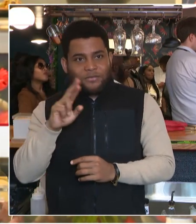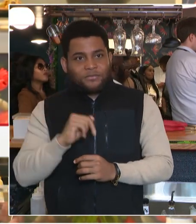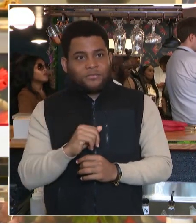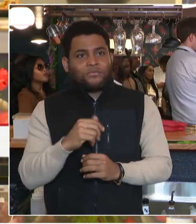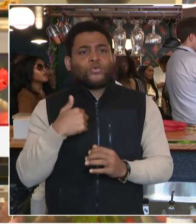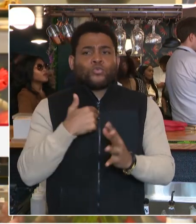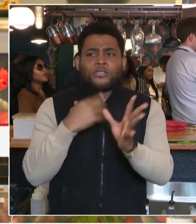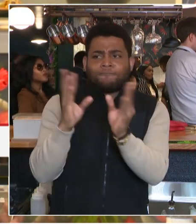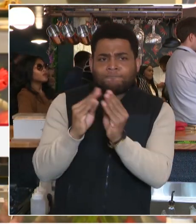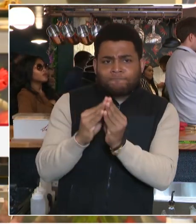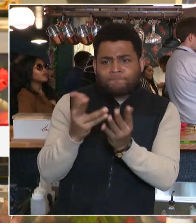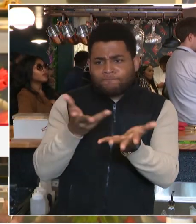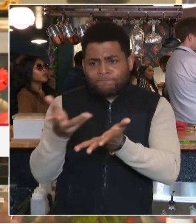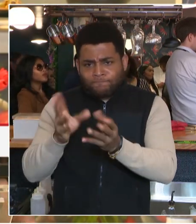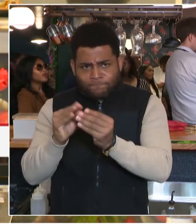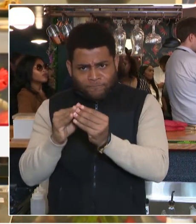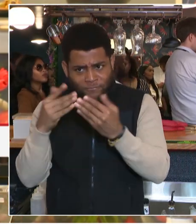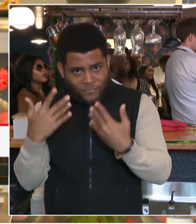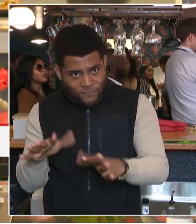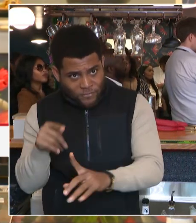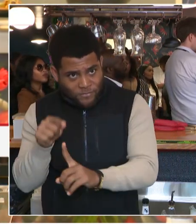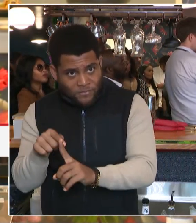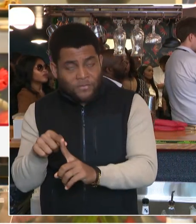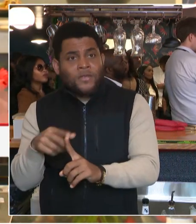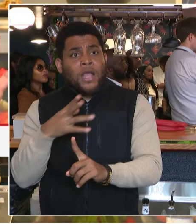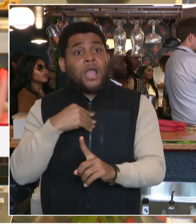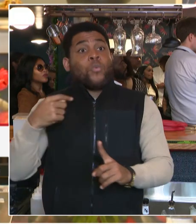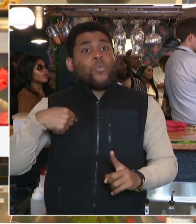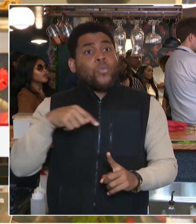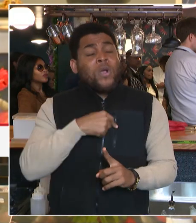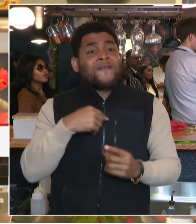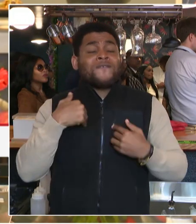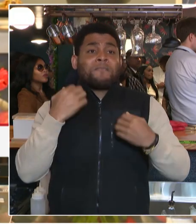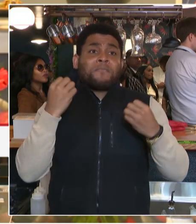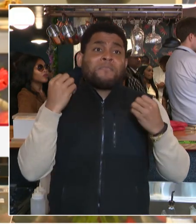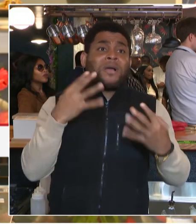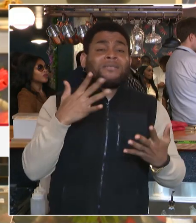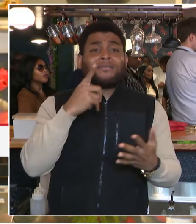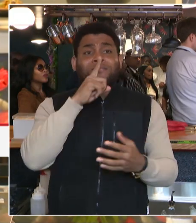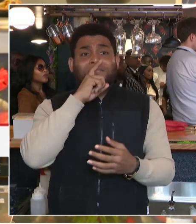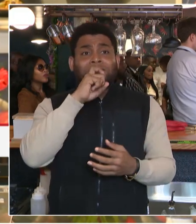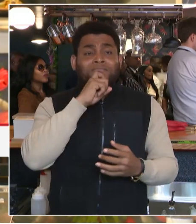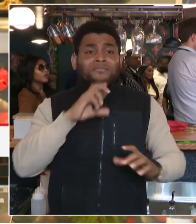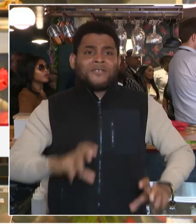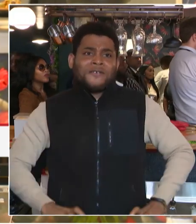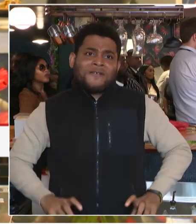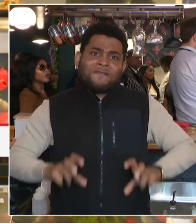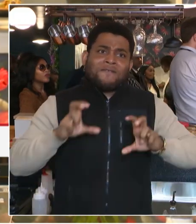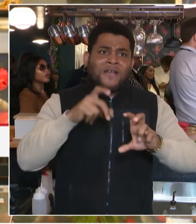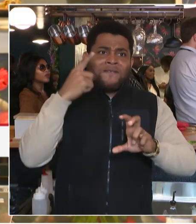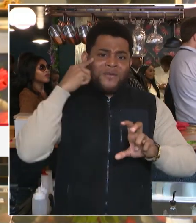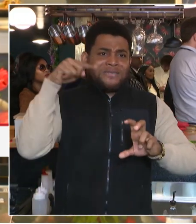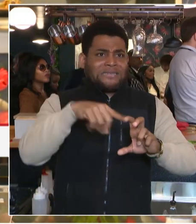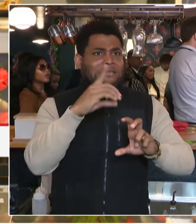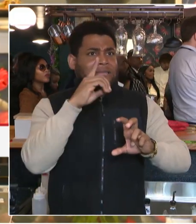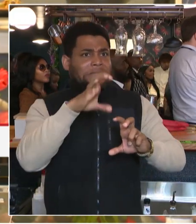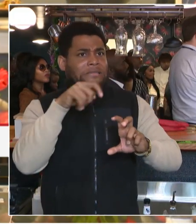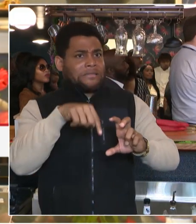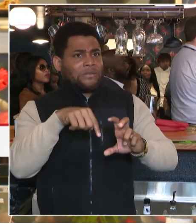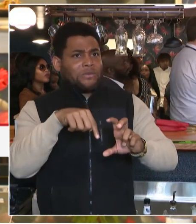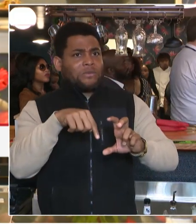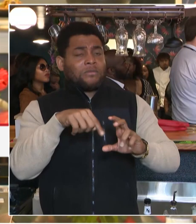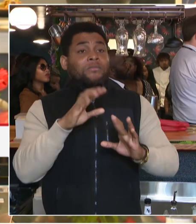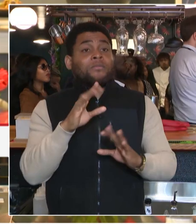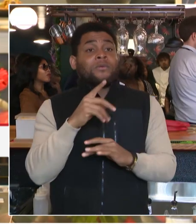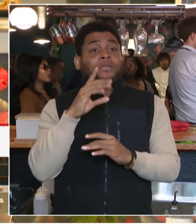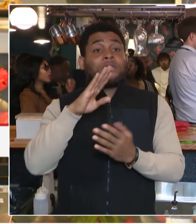have pretty substantial Qatari investment in D.C. In City Center. And the day